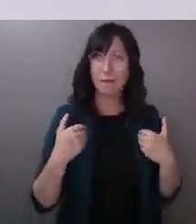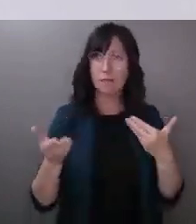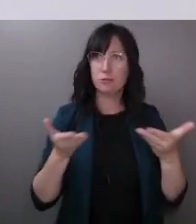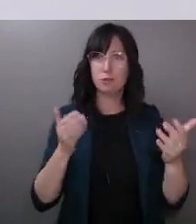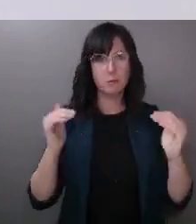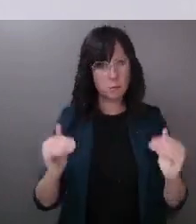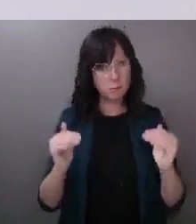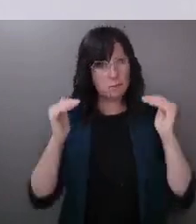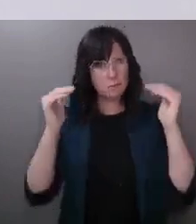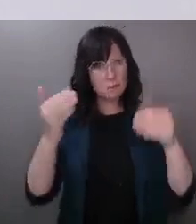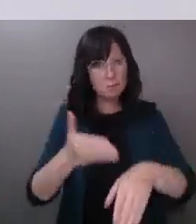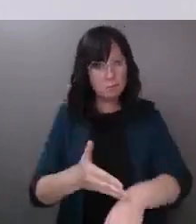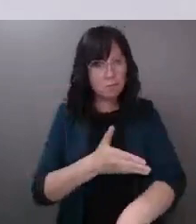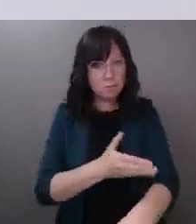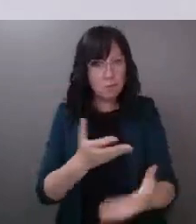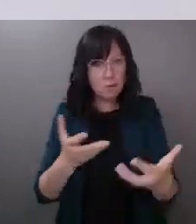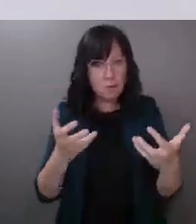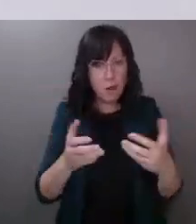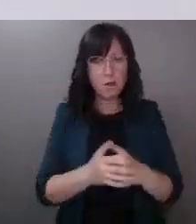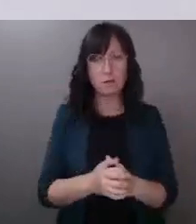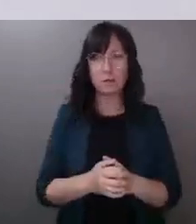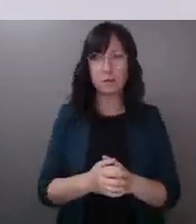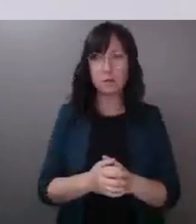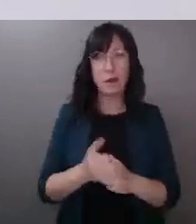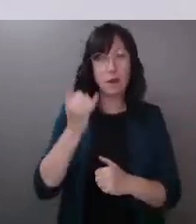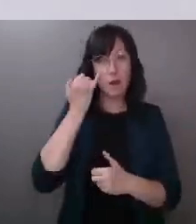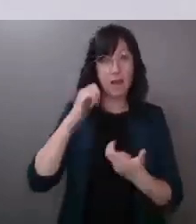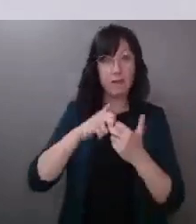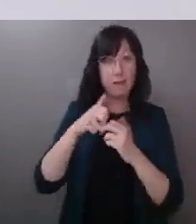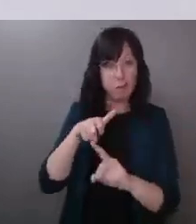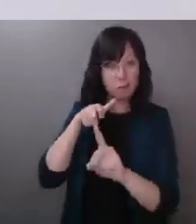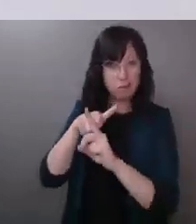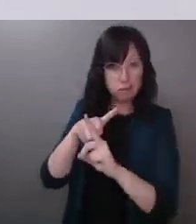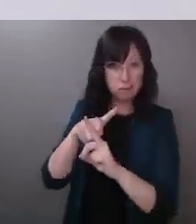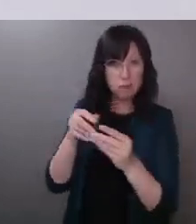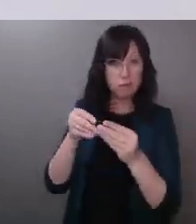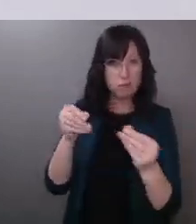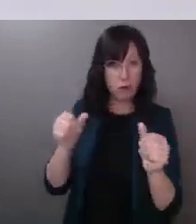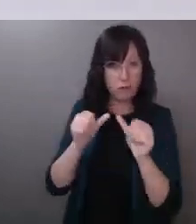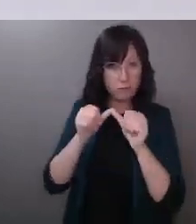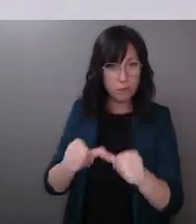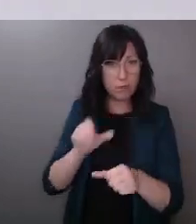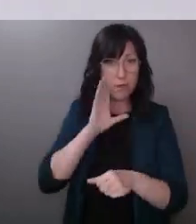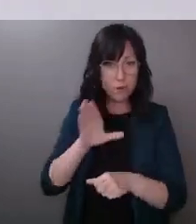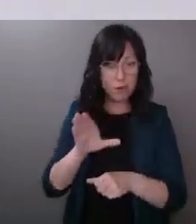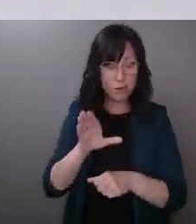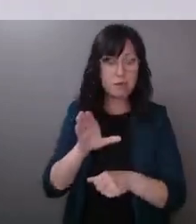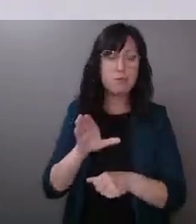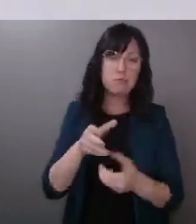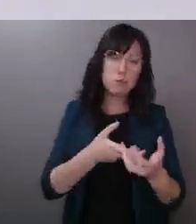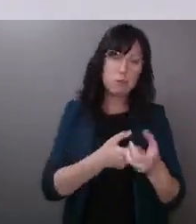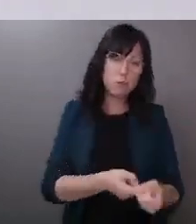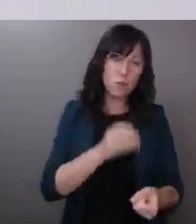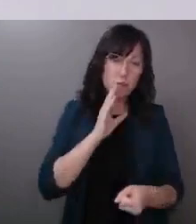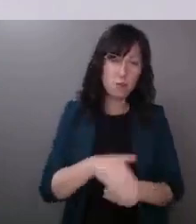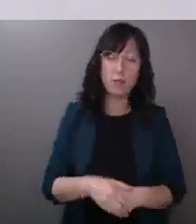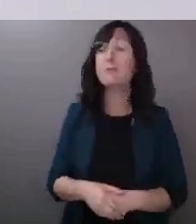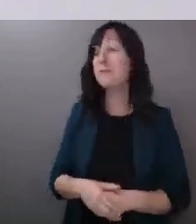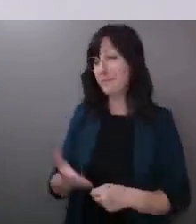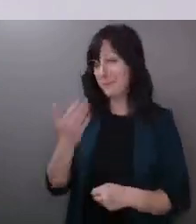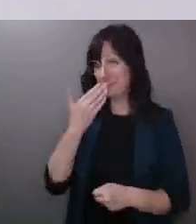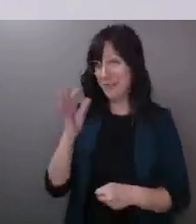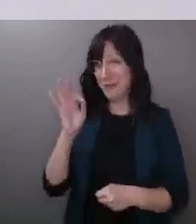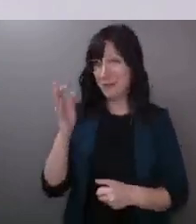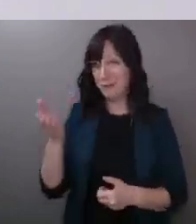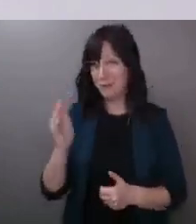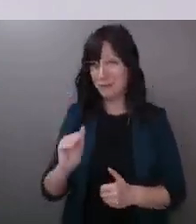service and to find permanent solutions, well, I think it's at that point that trust will come back. Thank you very much. Do you